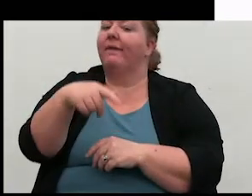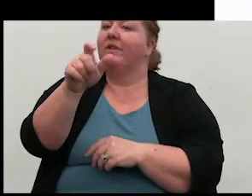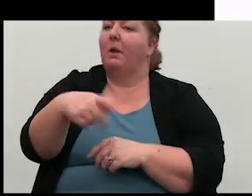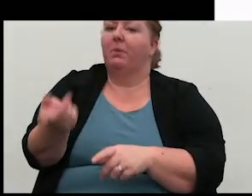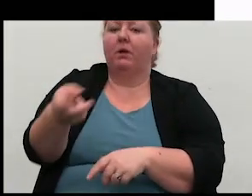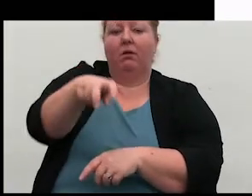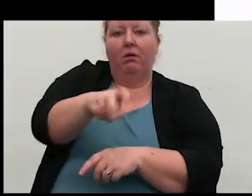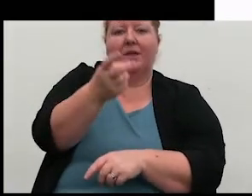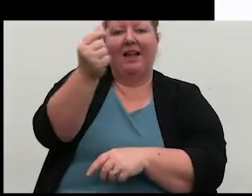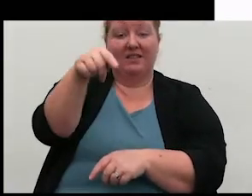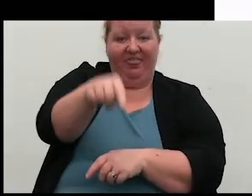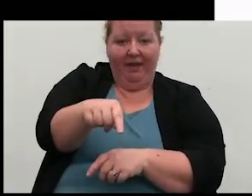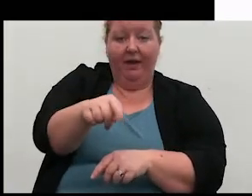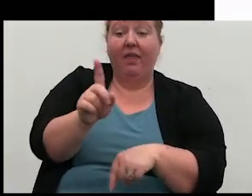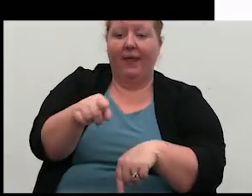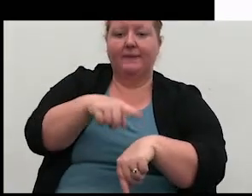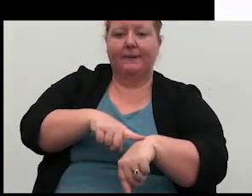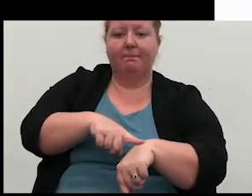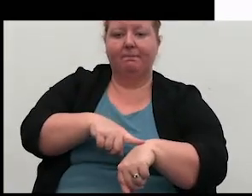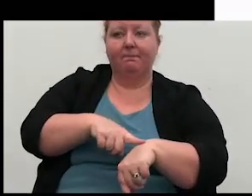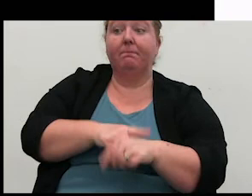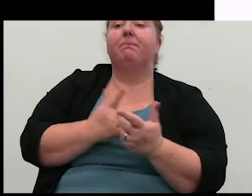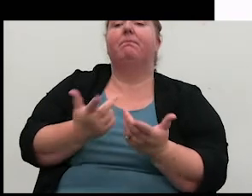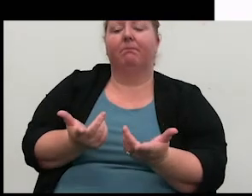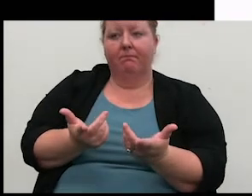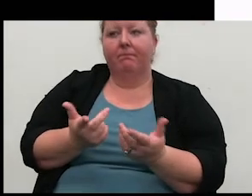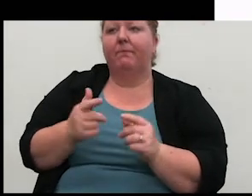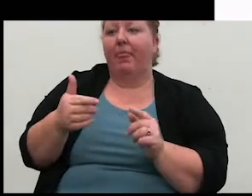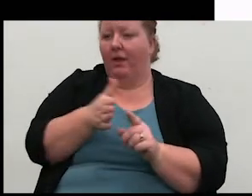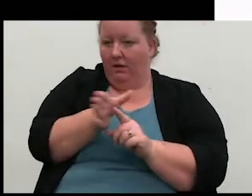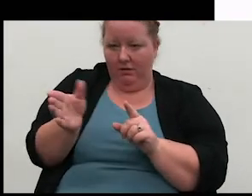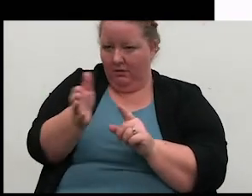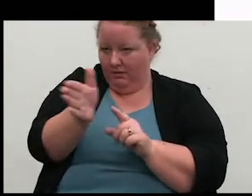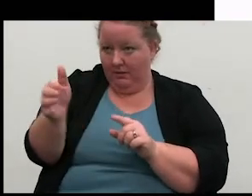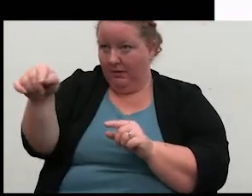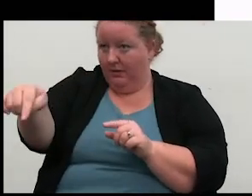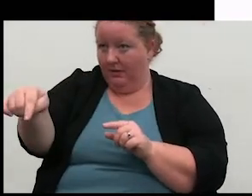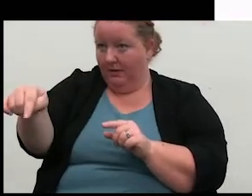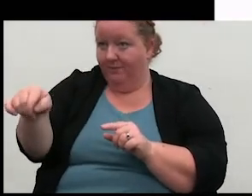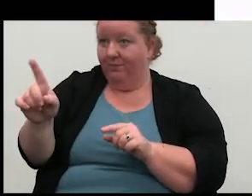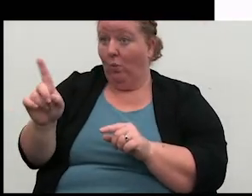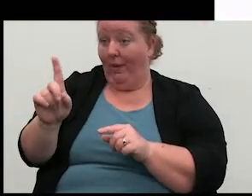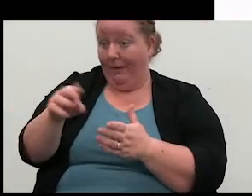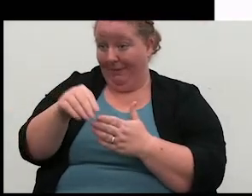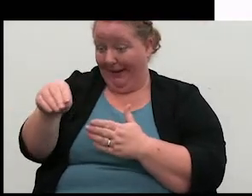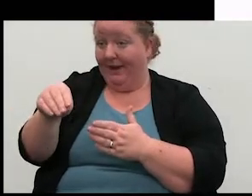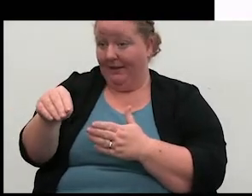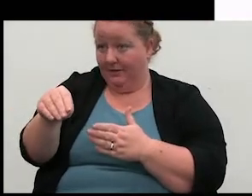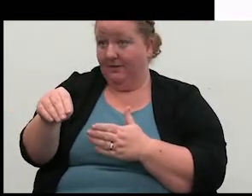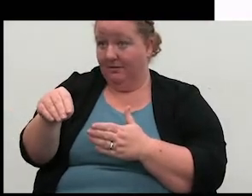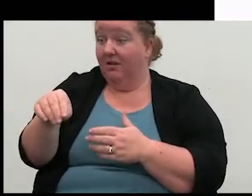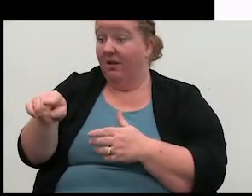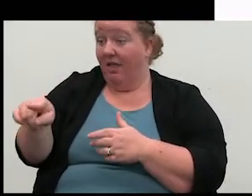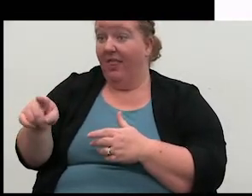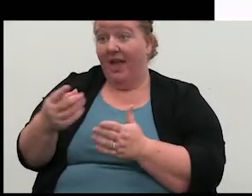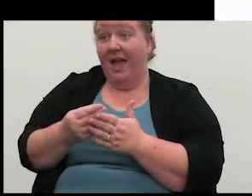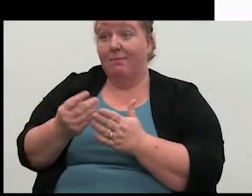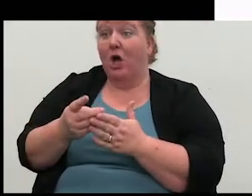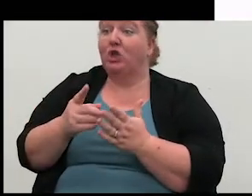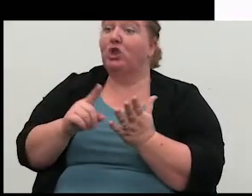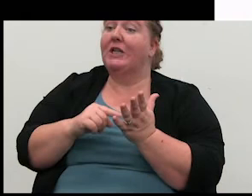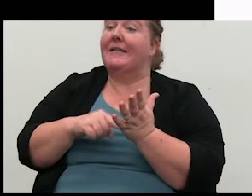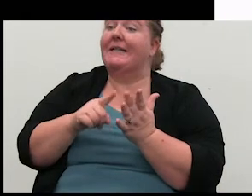into a taxi at this place and this time, this was the journey they took, this was what they paid, and this was how much they